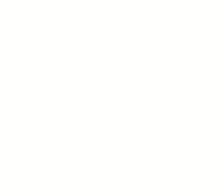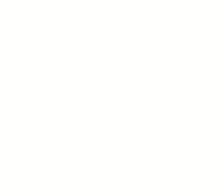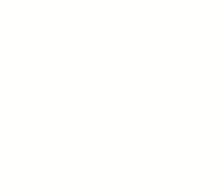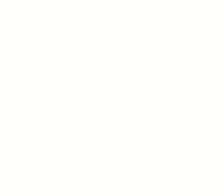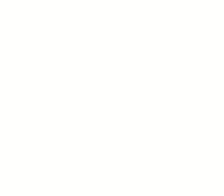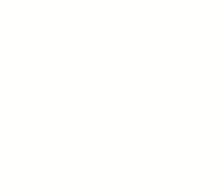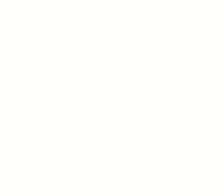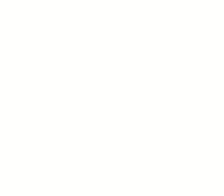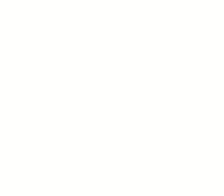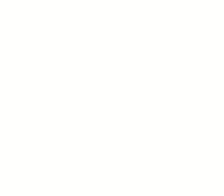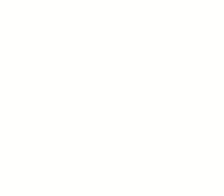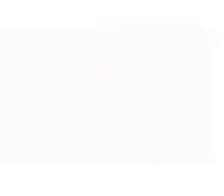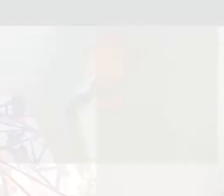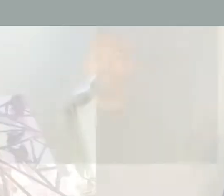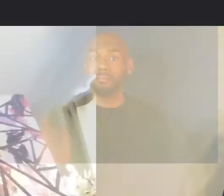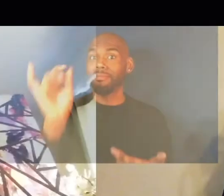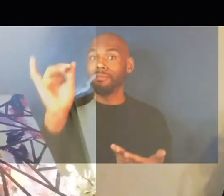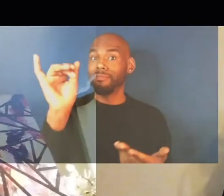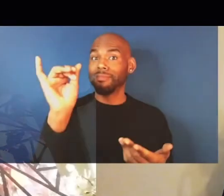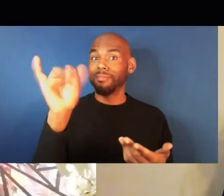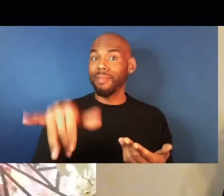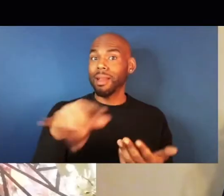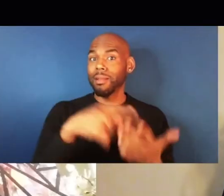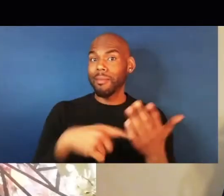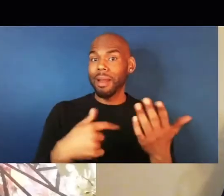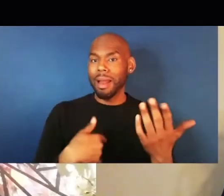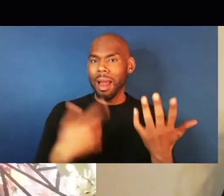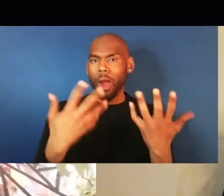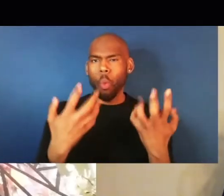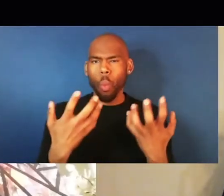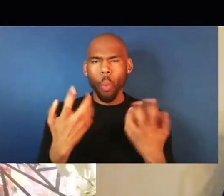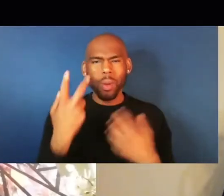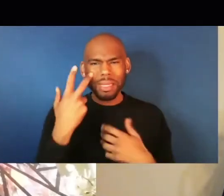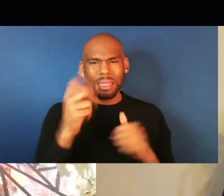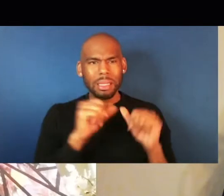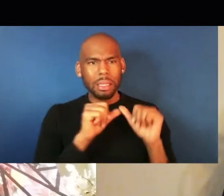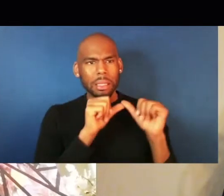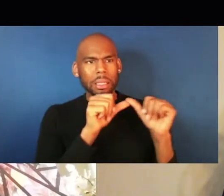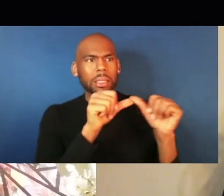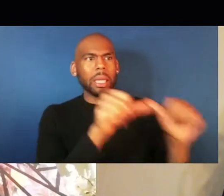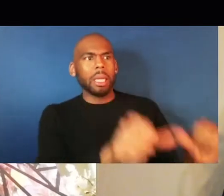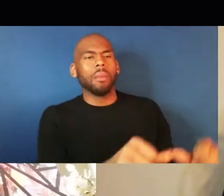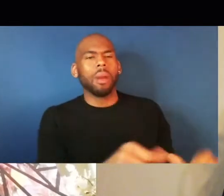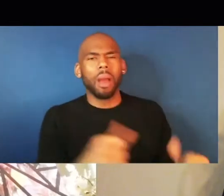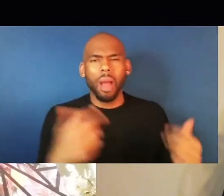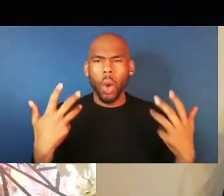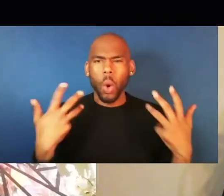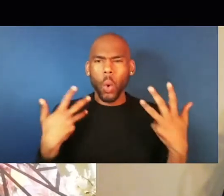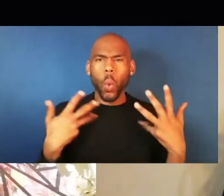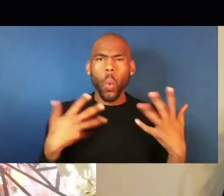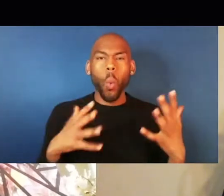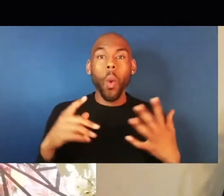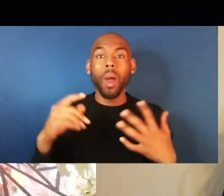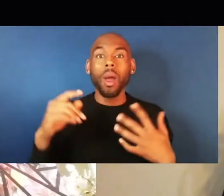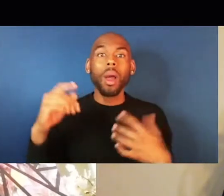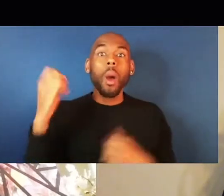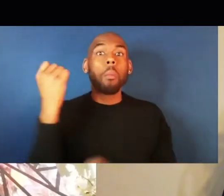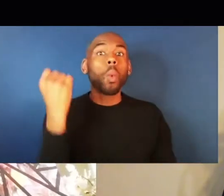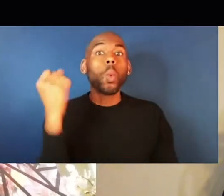interpreting in American Sign Language. And that's what I want. I want to see that sustainment. I don't want this just to be sort of